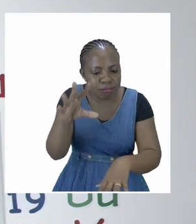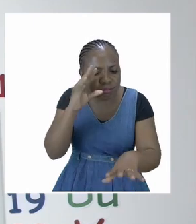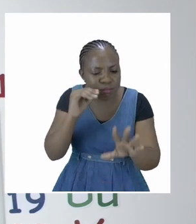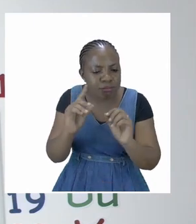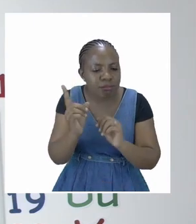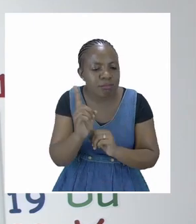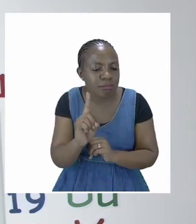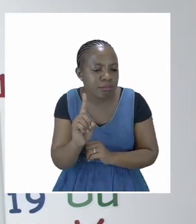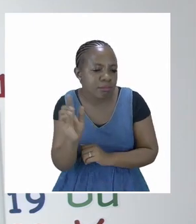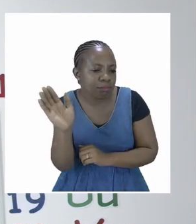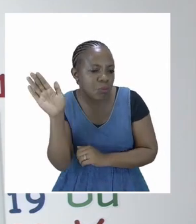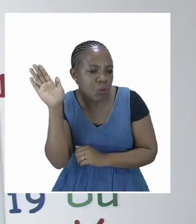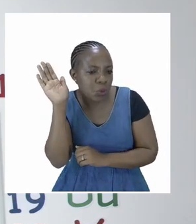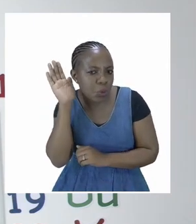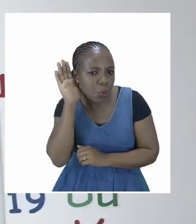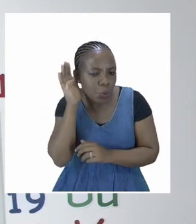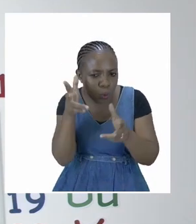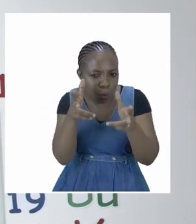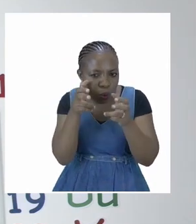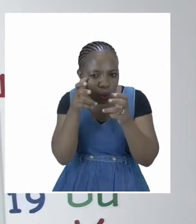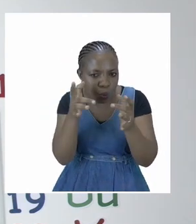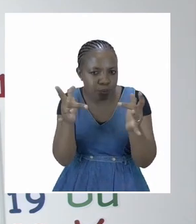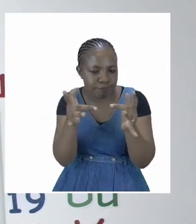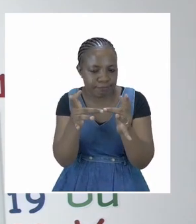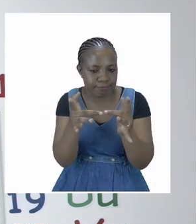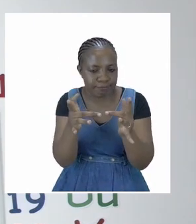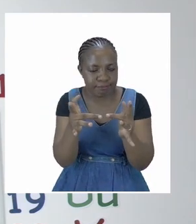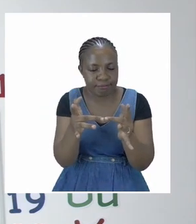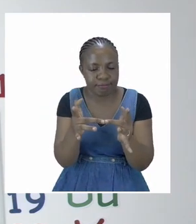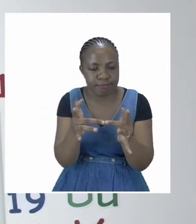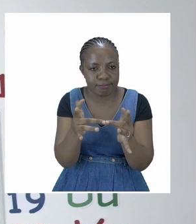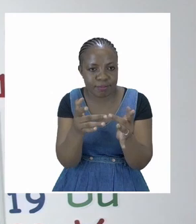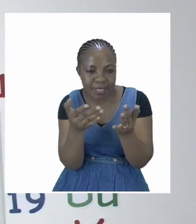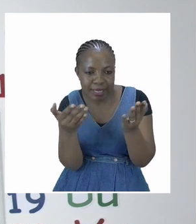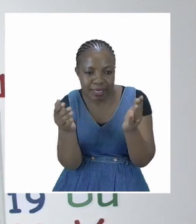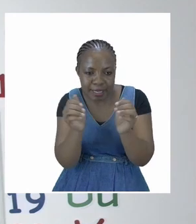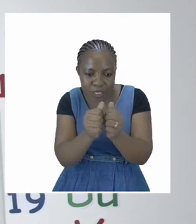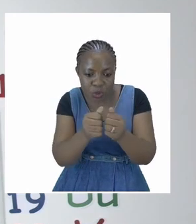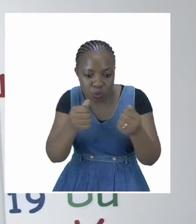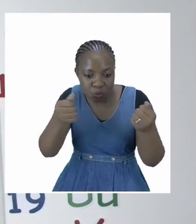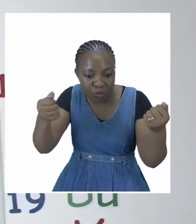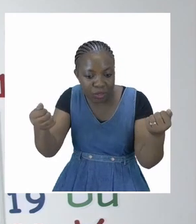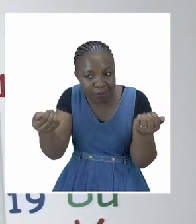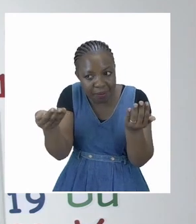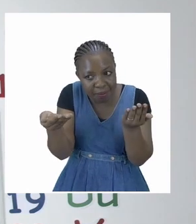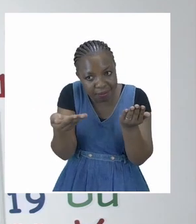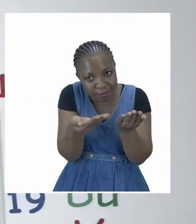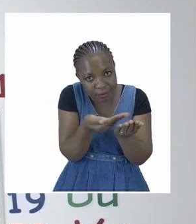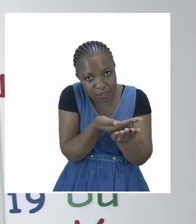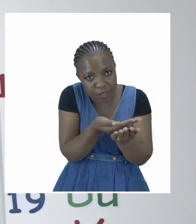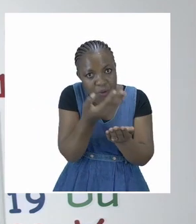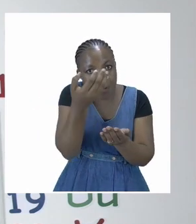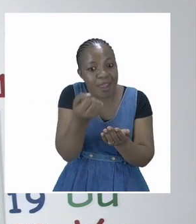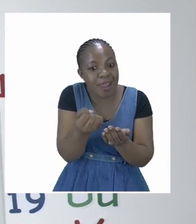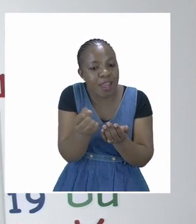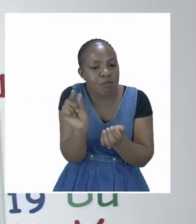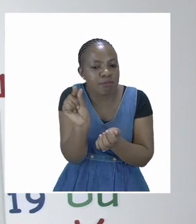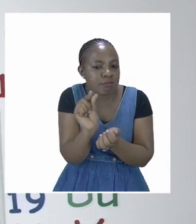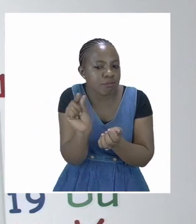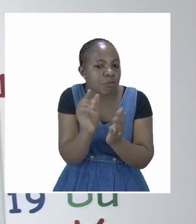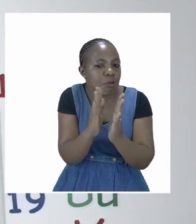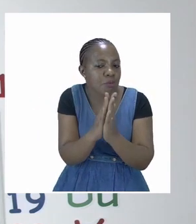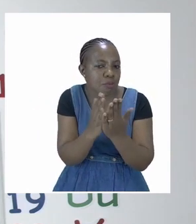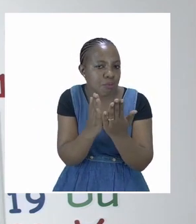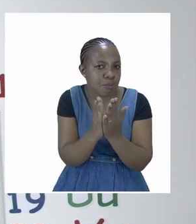or watching online. Inside the newspapers, there is an insert of the lesson